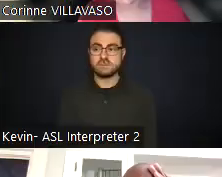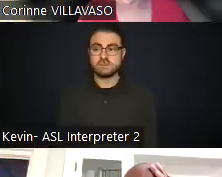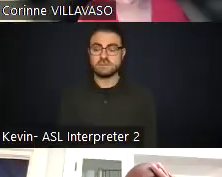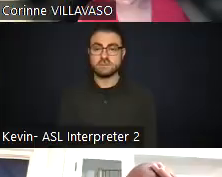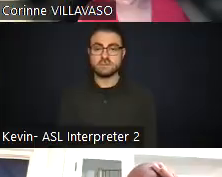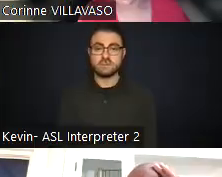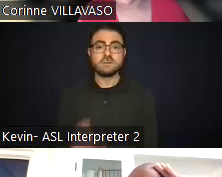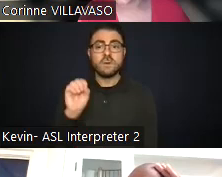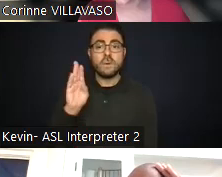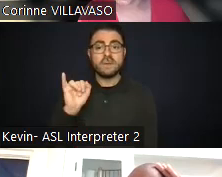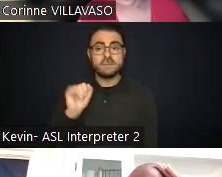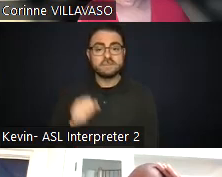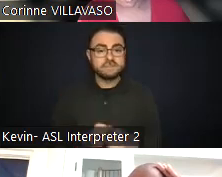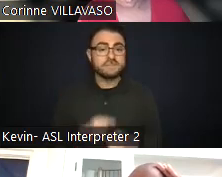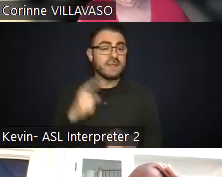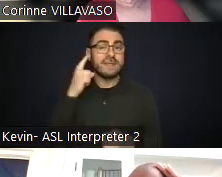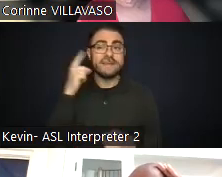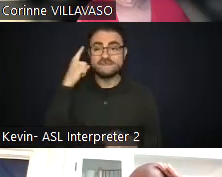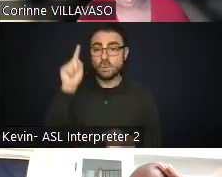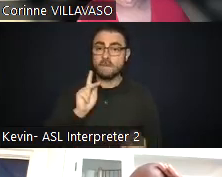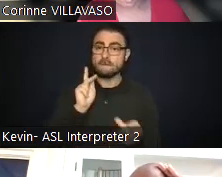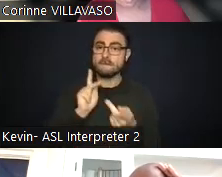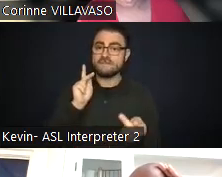I think in a perfect world,